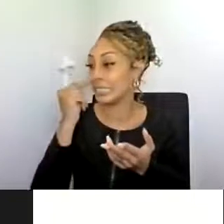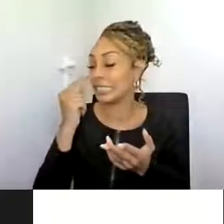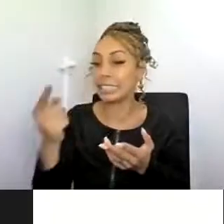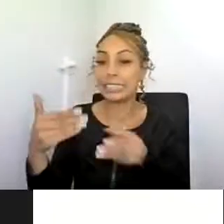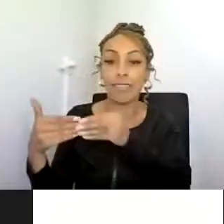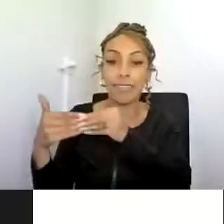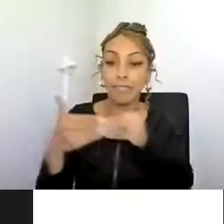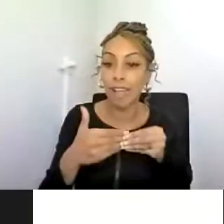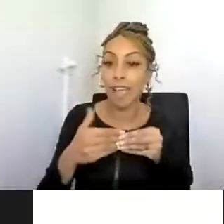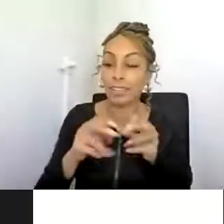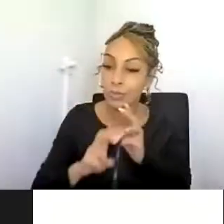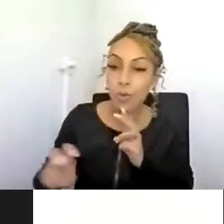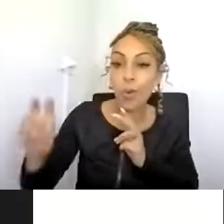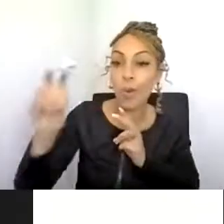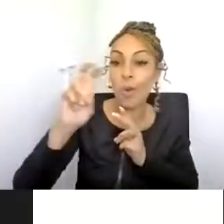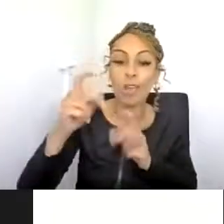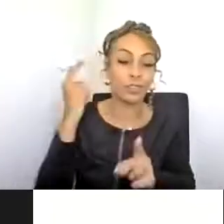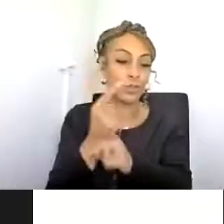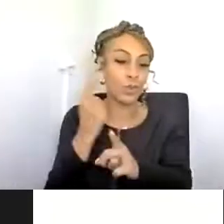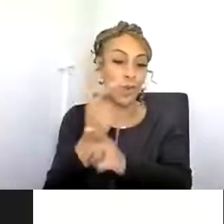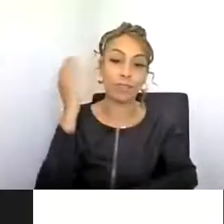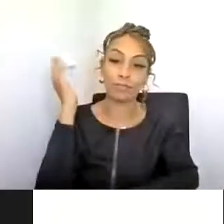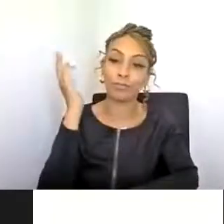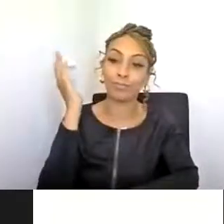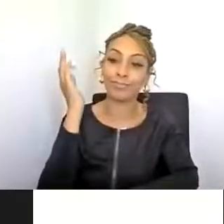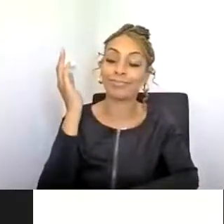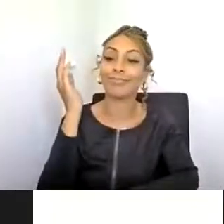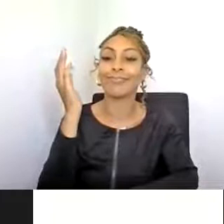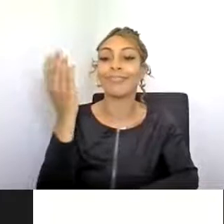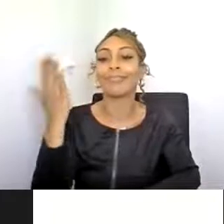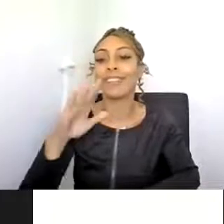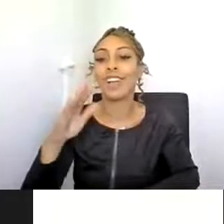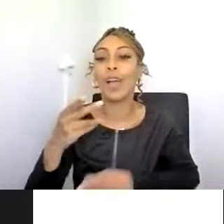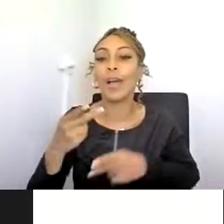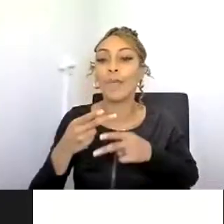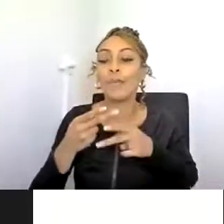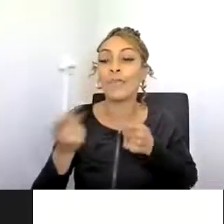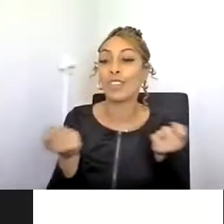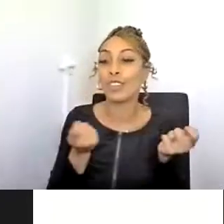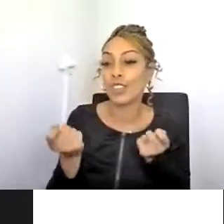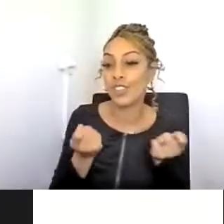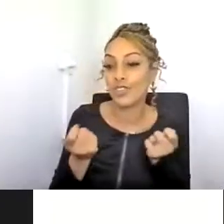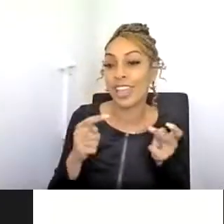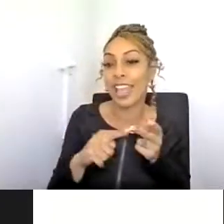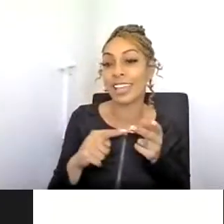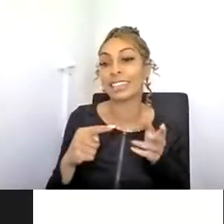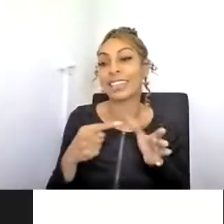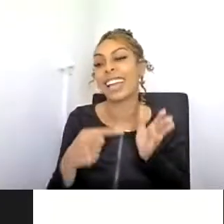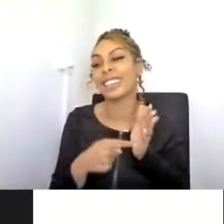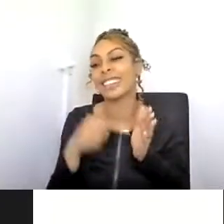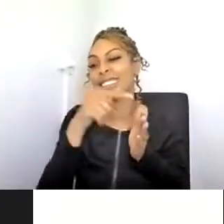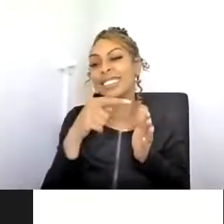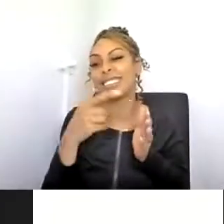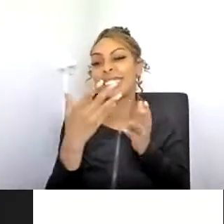guided tours and have a talk from a curator, Adelaide Bannerman, at